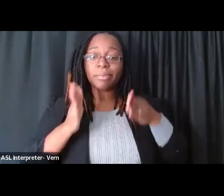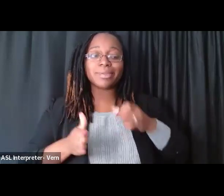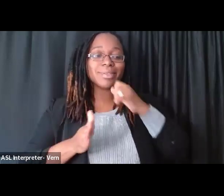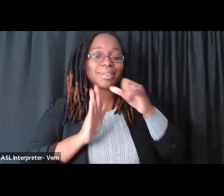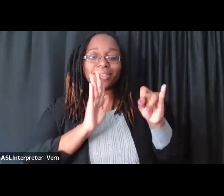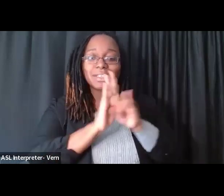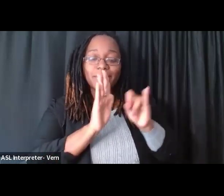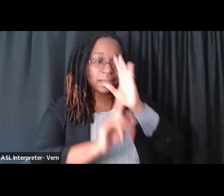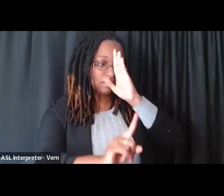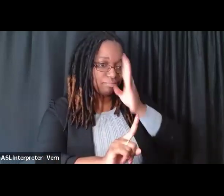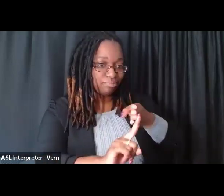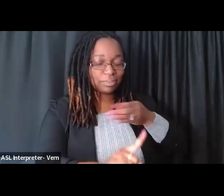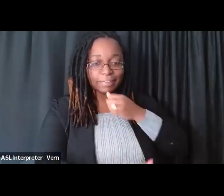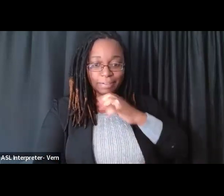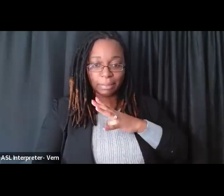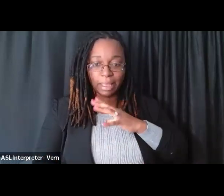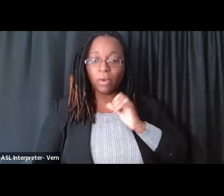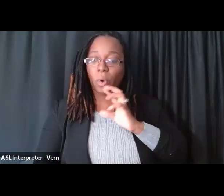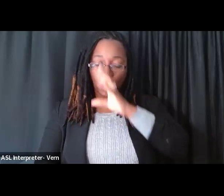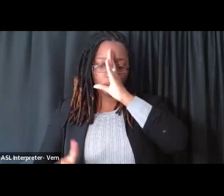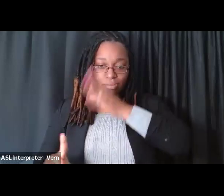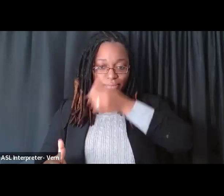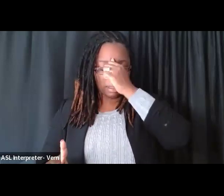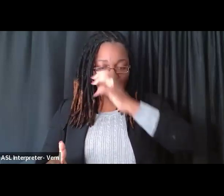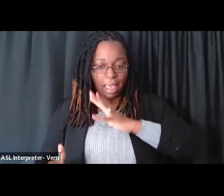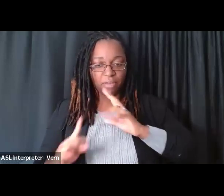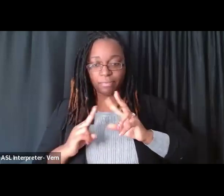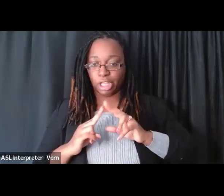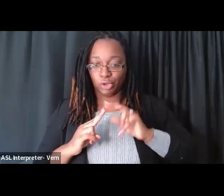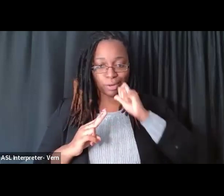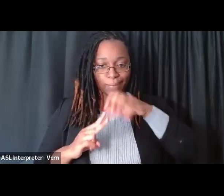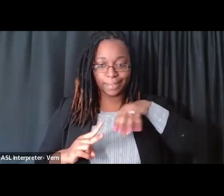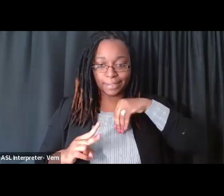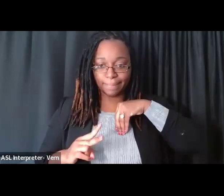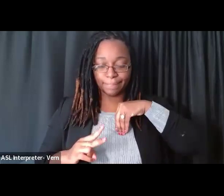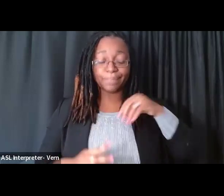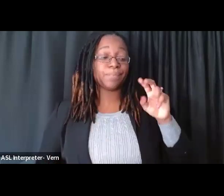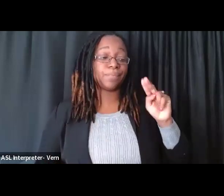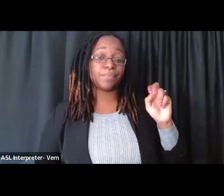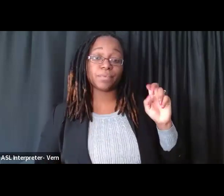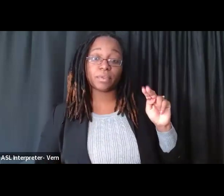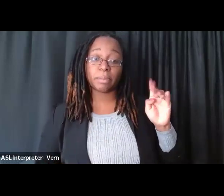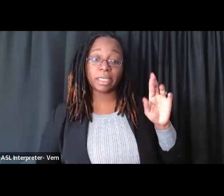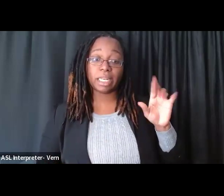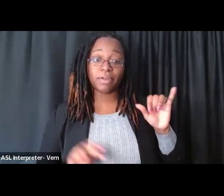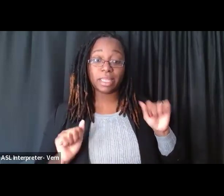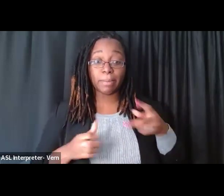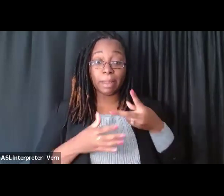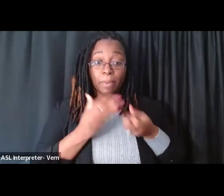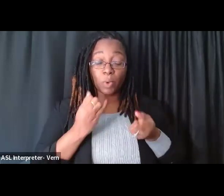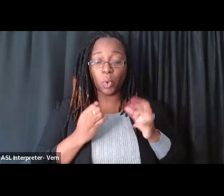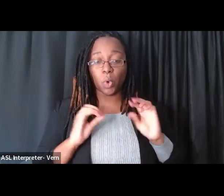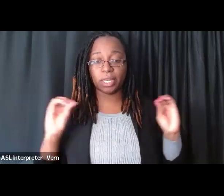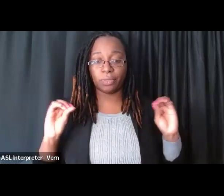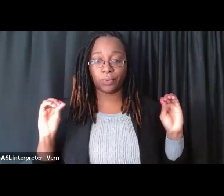as strictly female or strictly male. A non-binary person can identify as both or neither